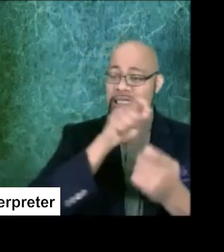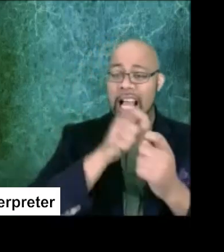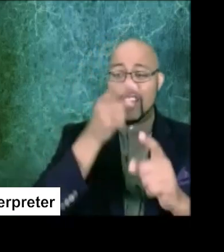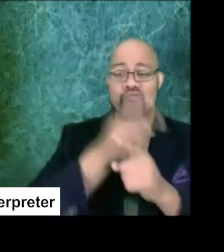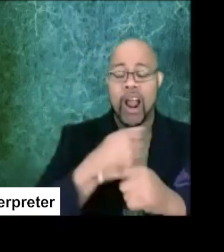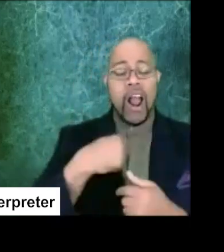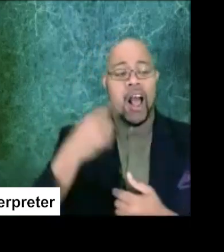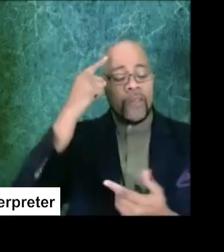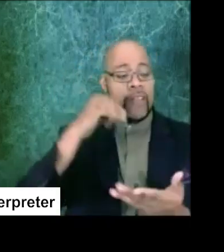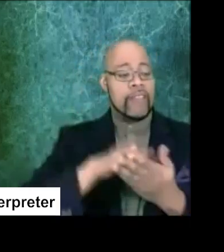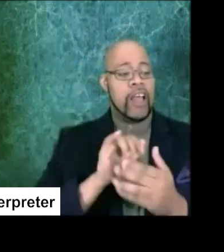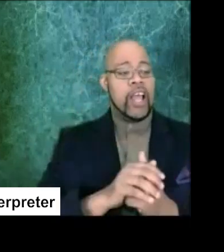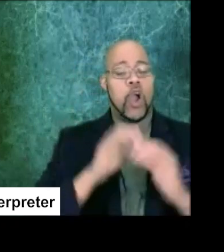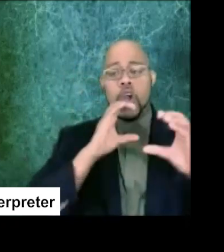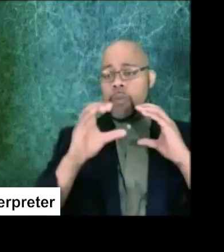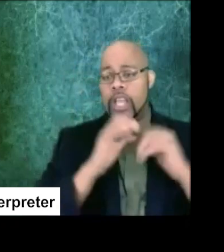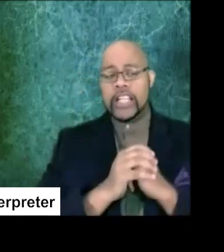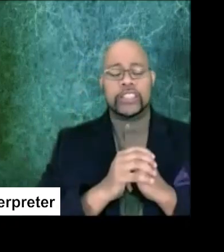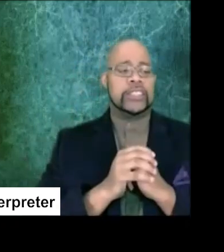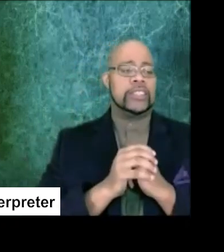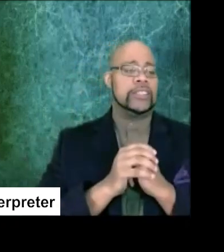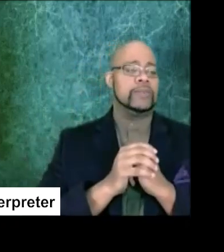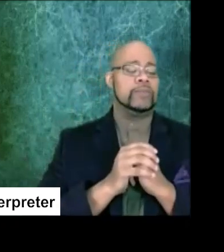I think that communication,